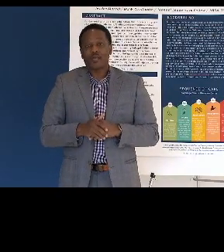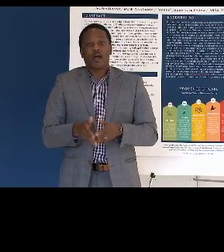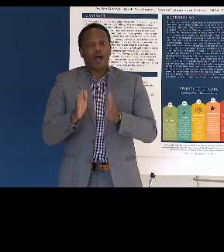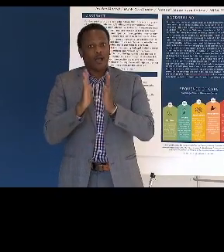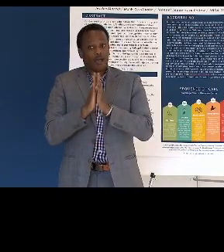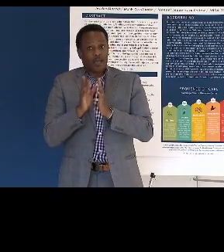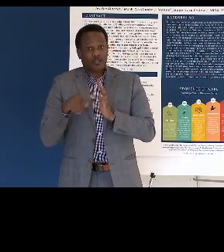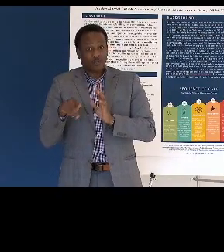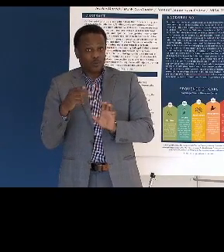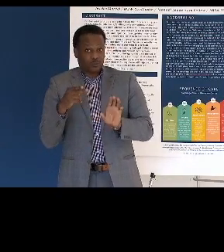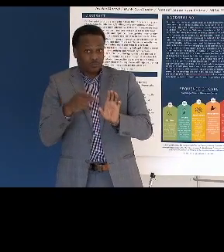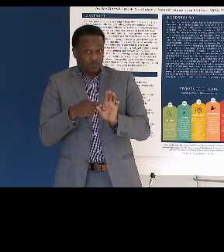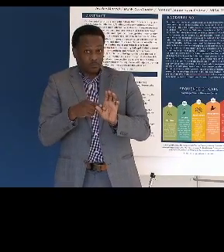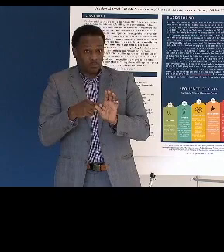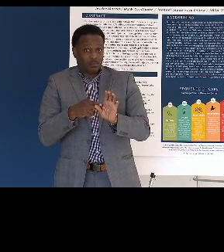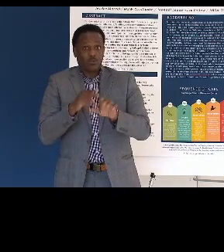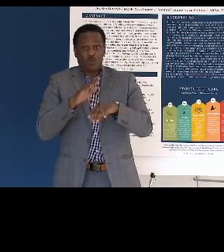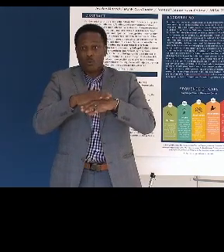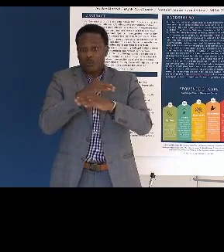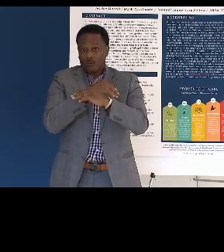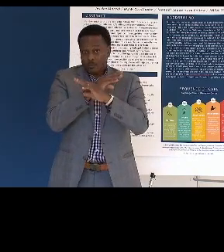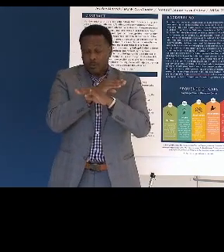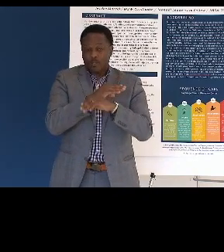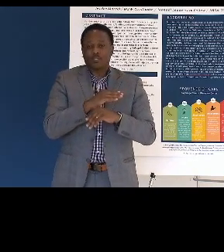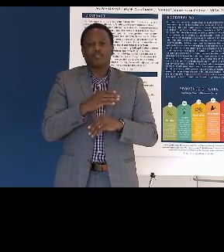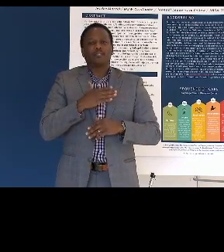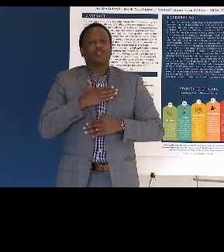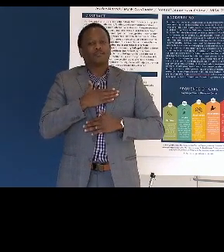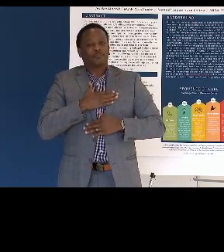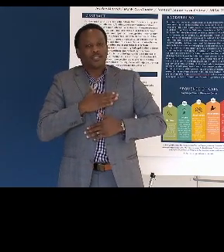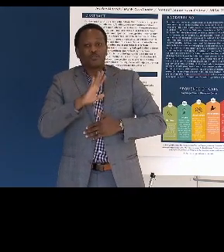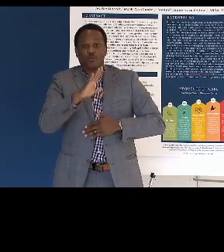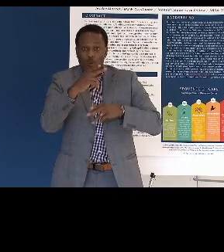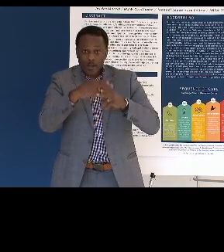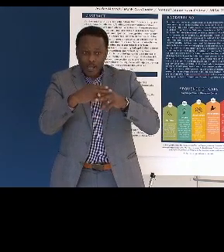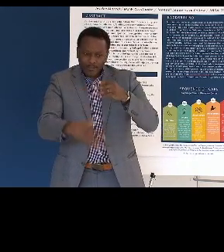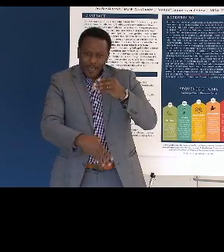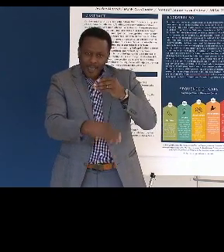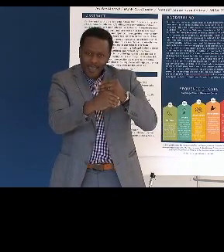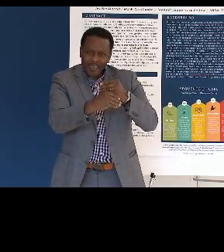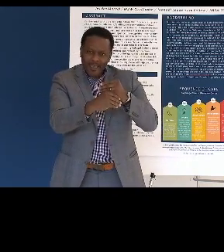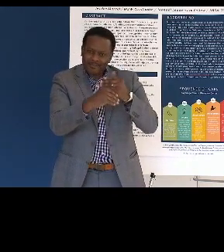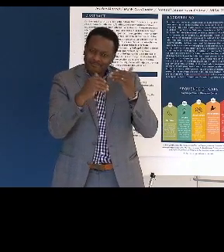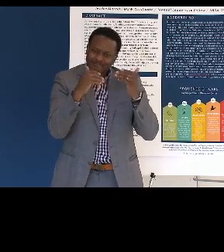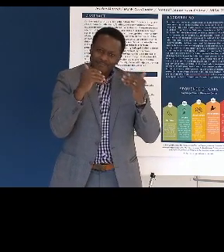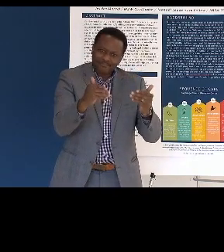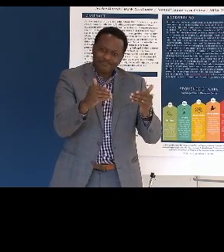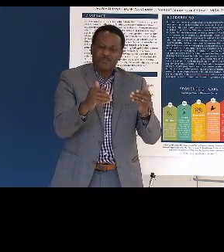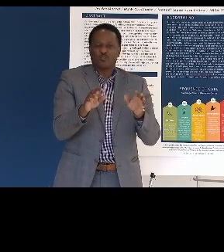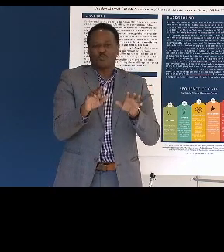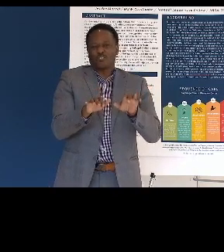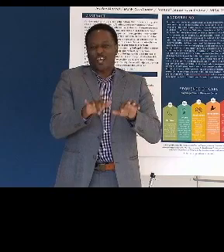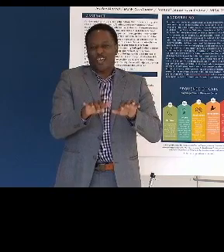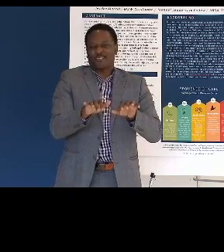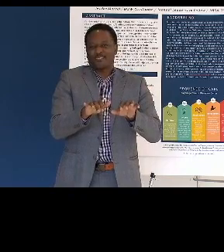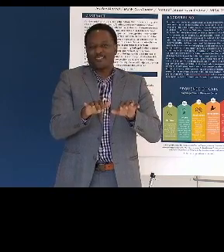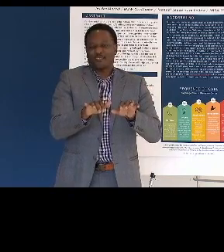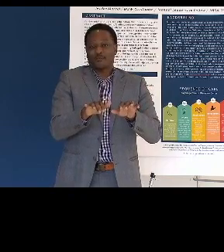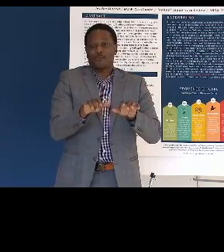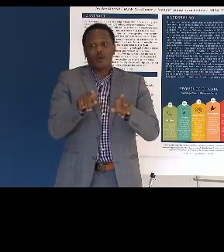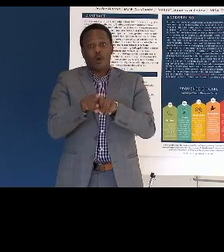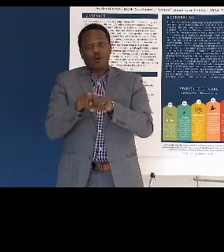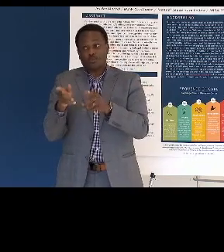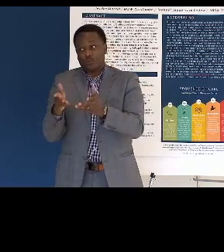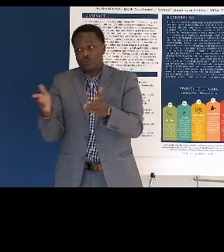who are joining us remotely to please add their names to the chat, and those who are present to please